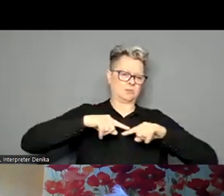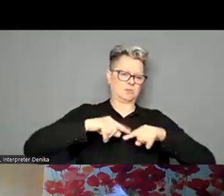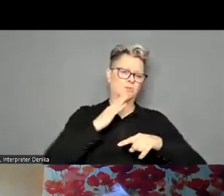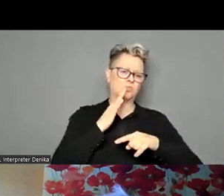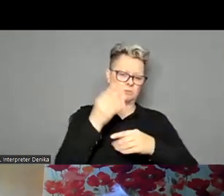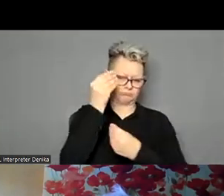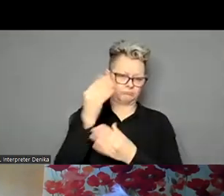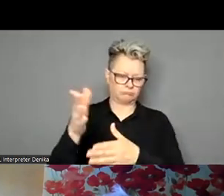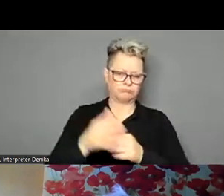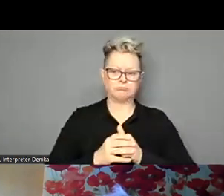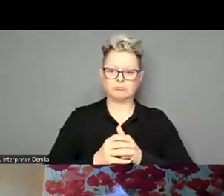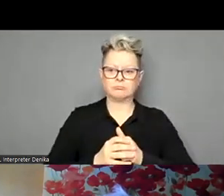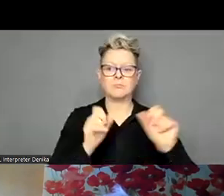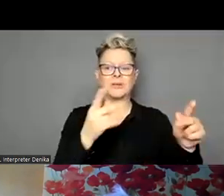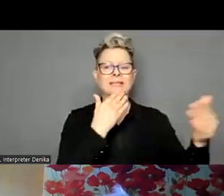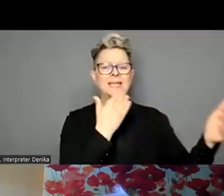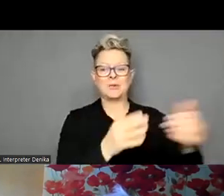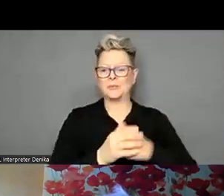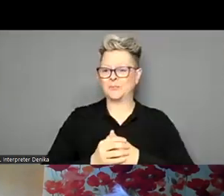Okay. Thank you.